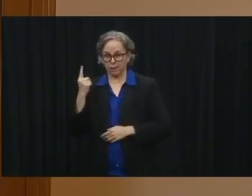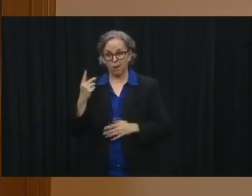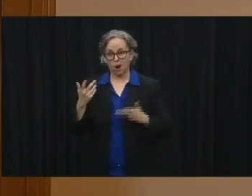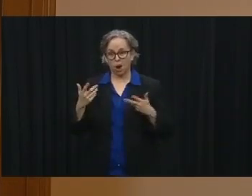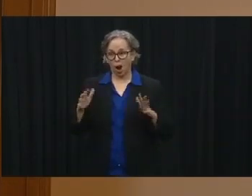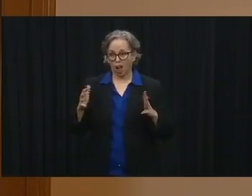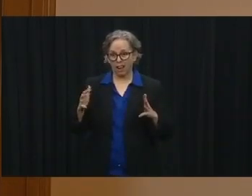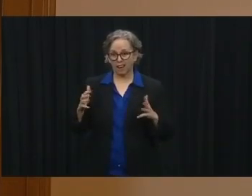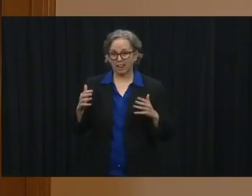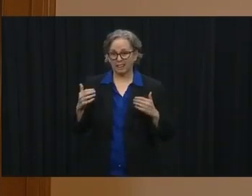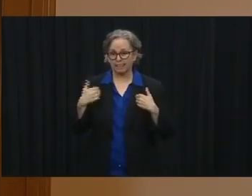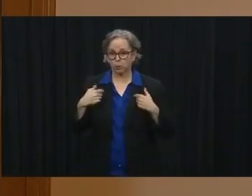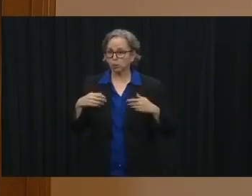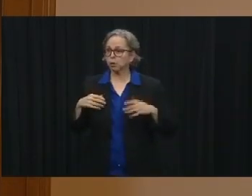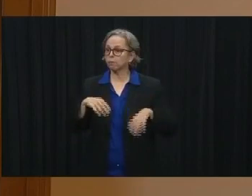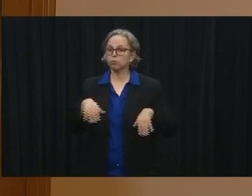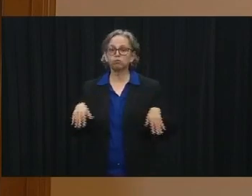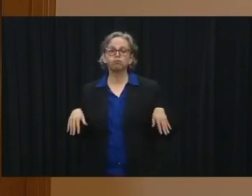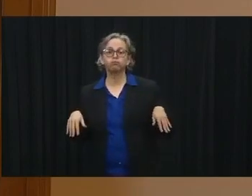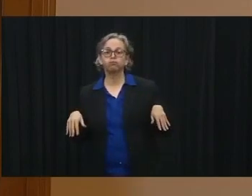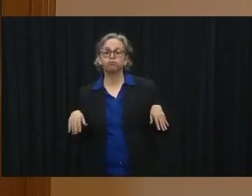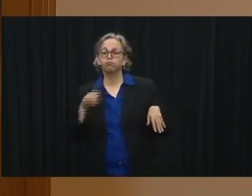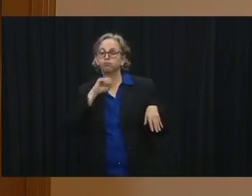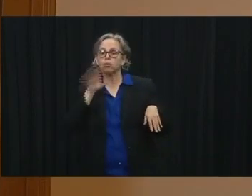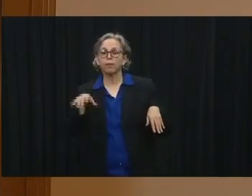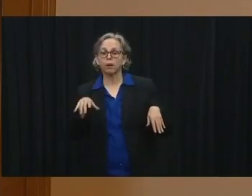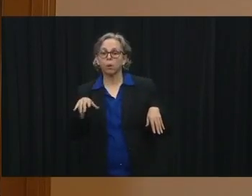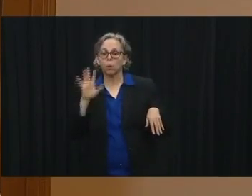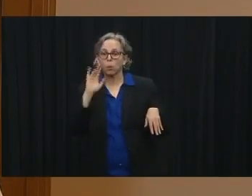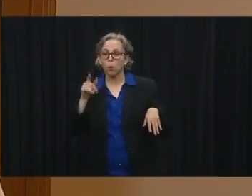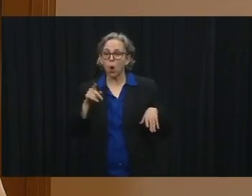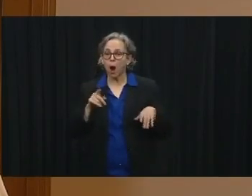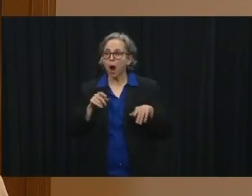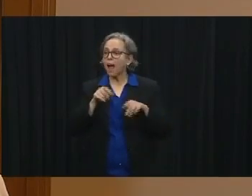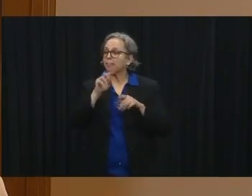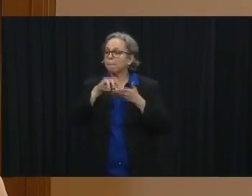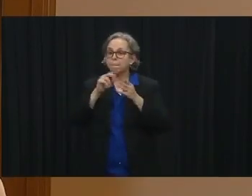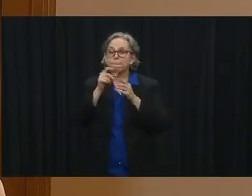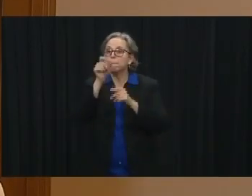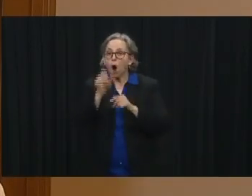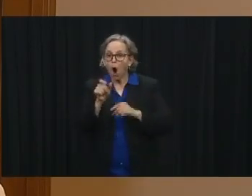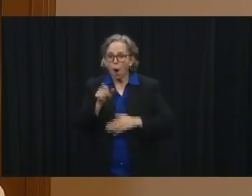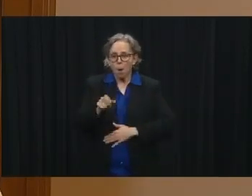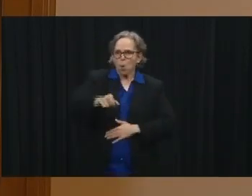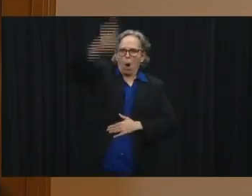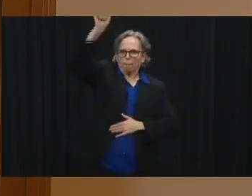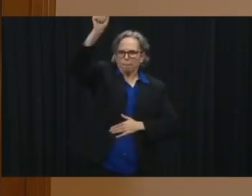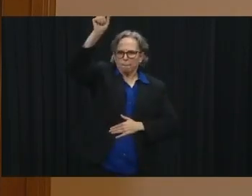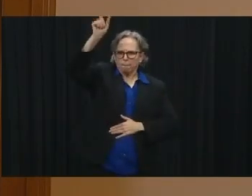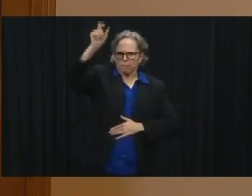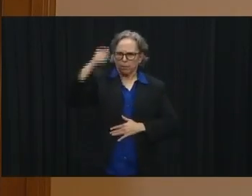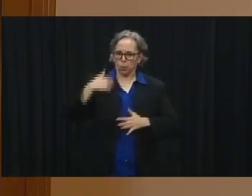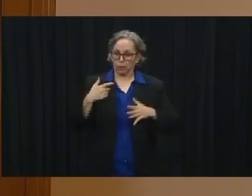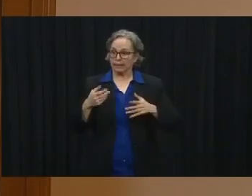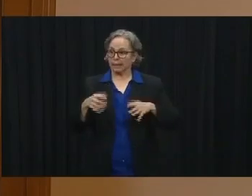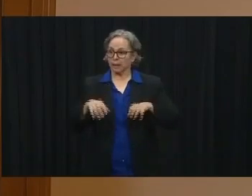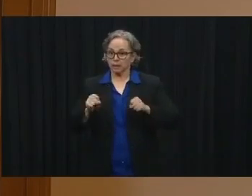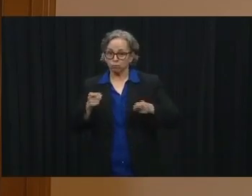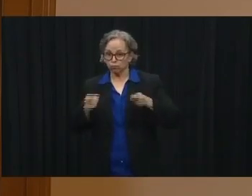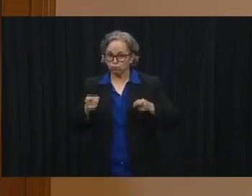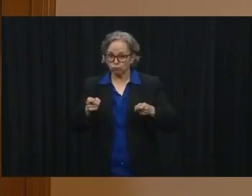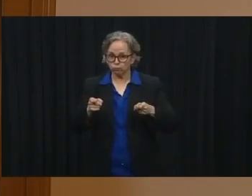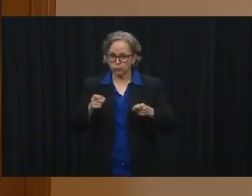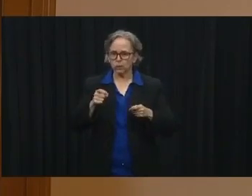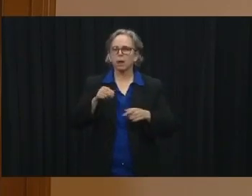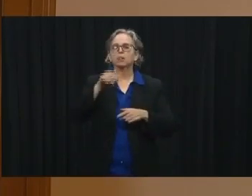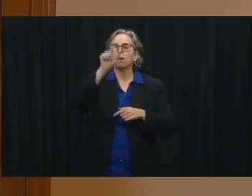had done nothing, we would already be way exceeding, but because we're doing things, we're staying real close to what we have. But we know